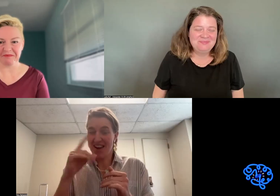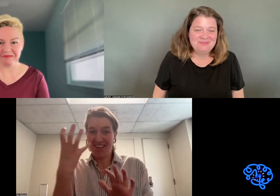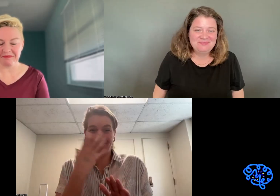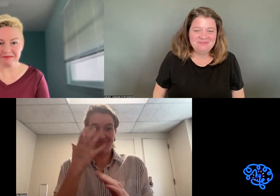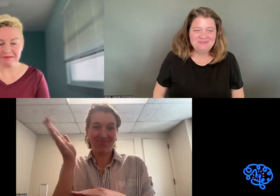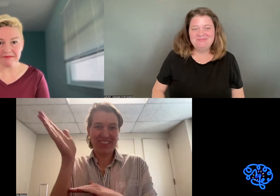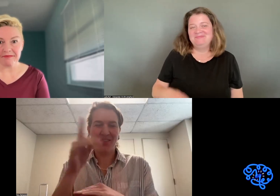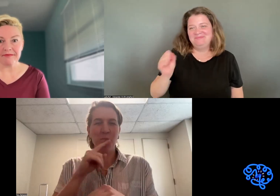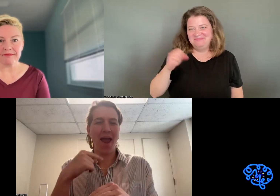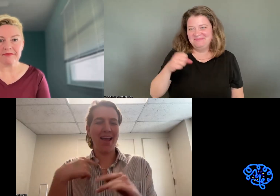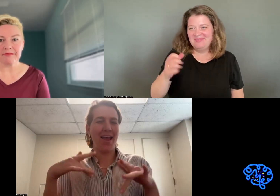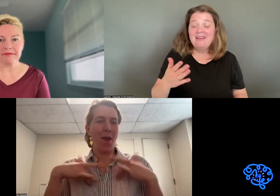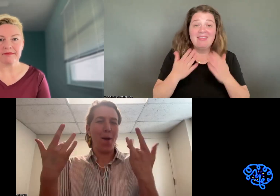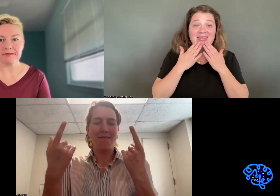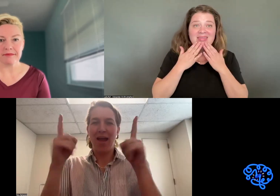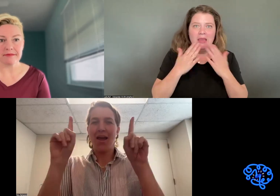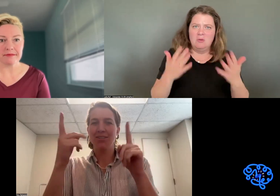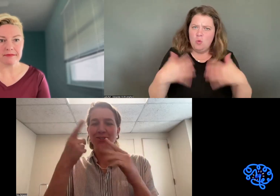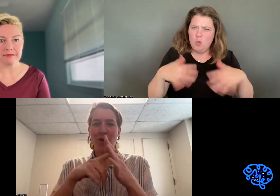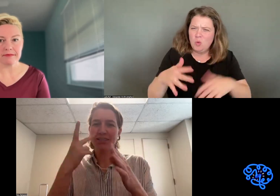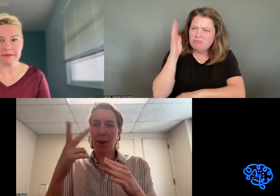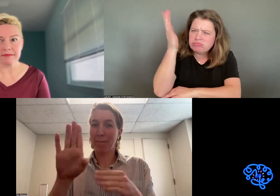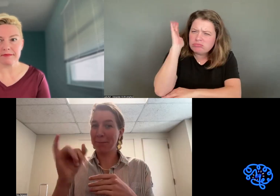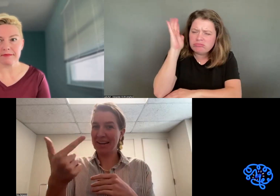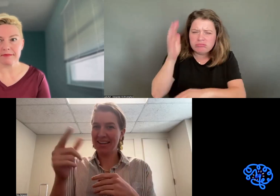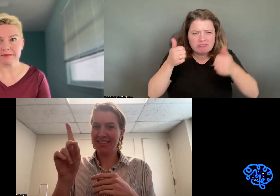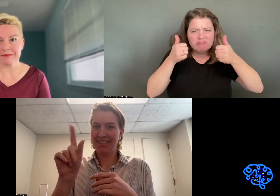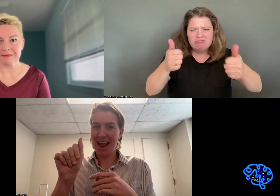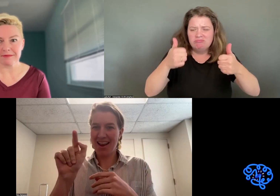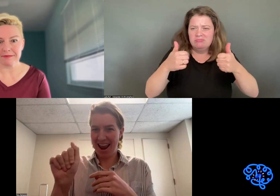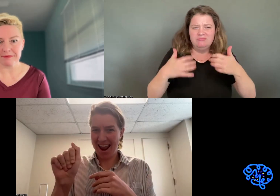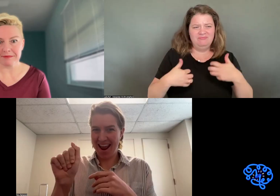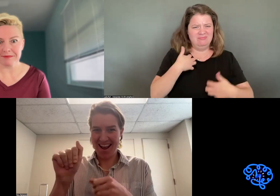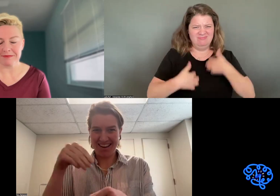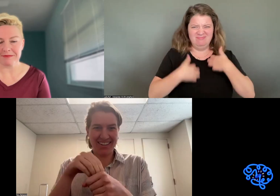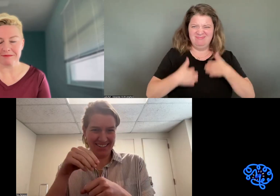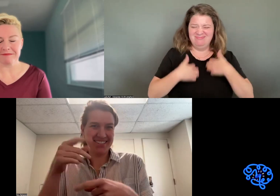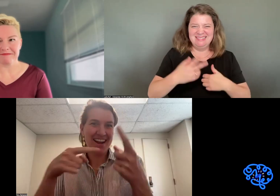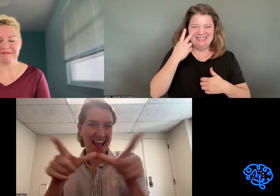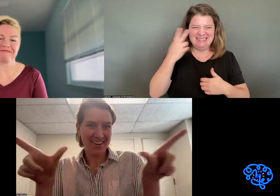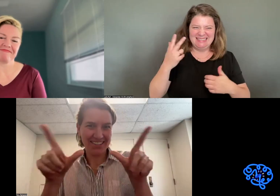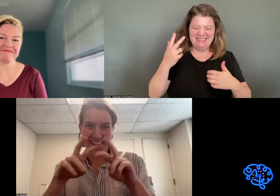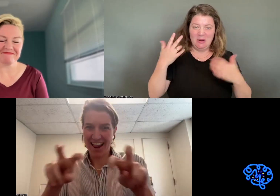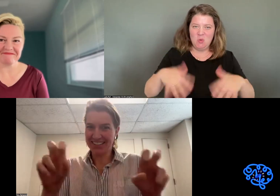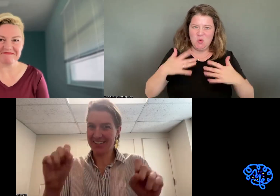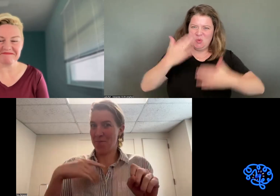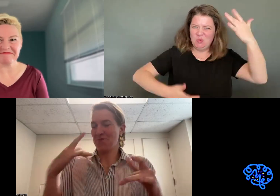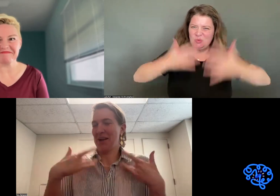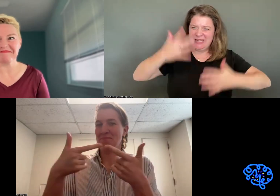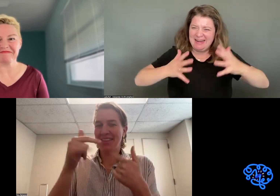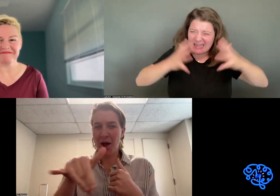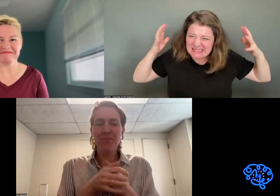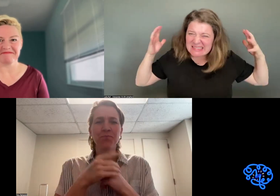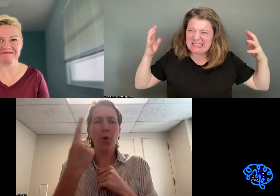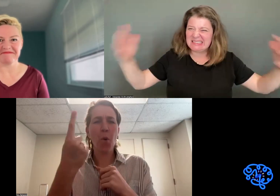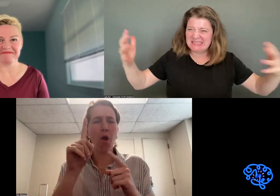Yes, hello, and thank you so much for this really amazing presentation. I'm thrilled to finally see some big data going on in sign